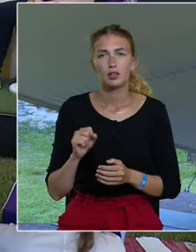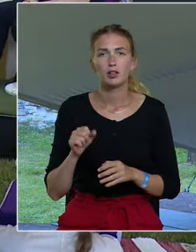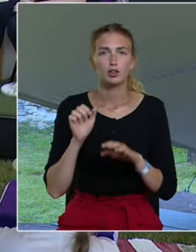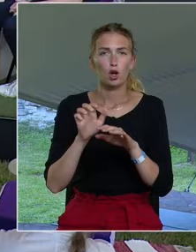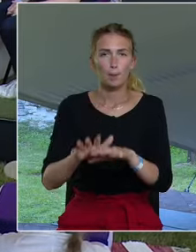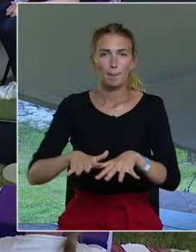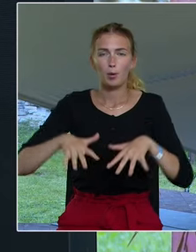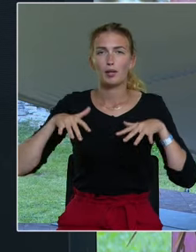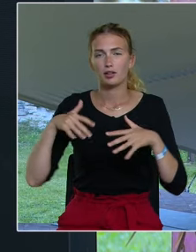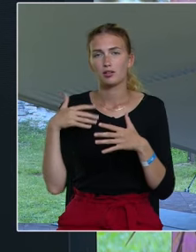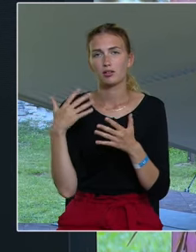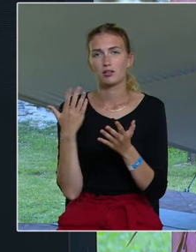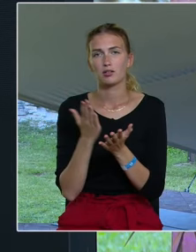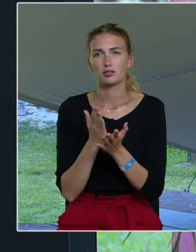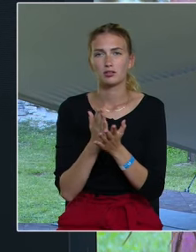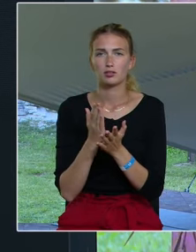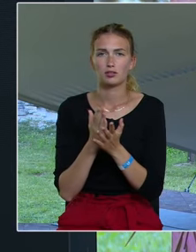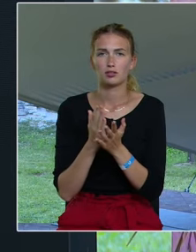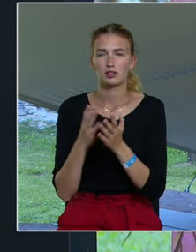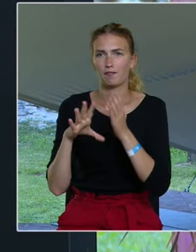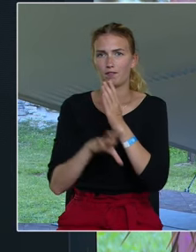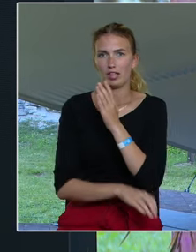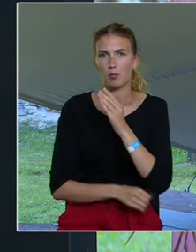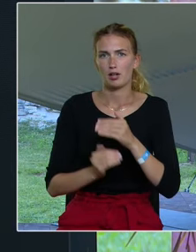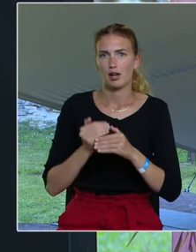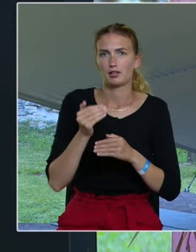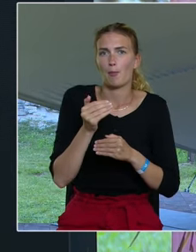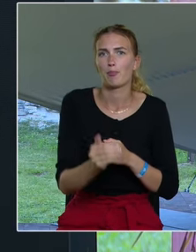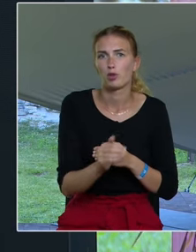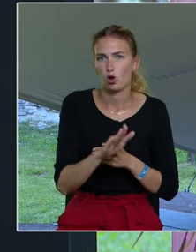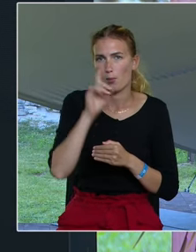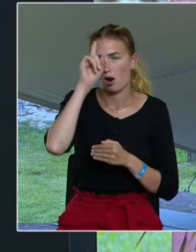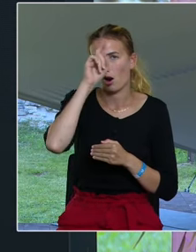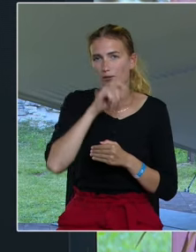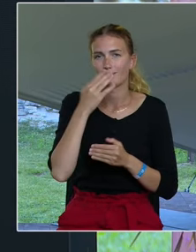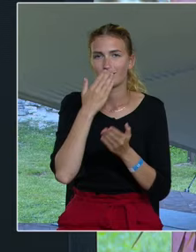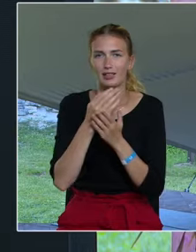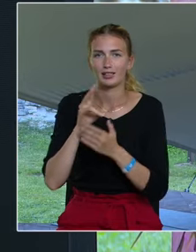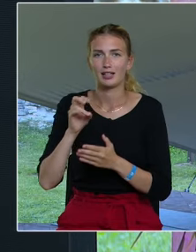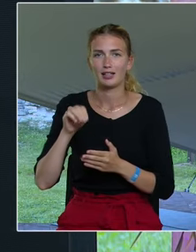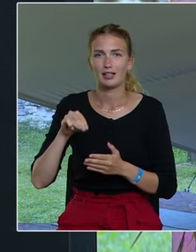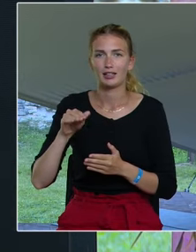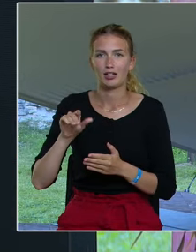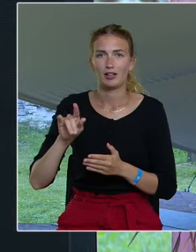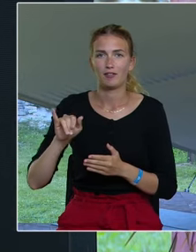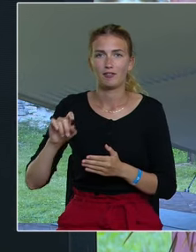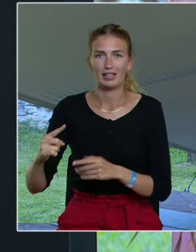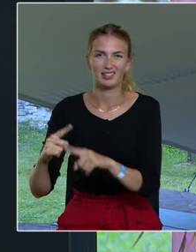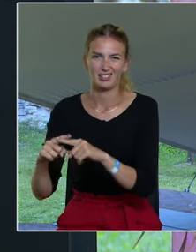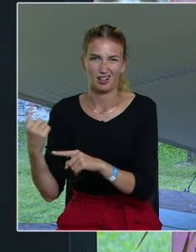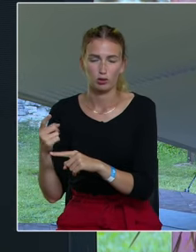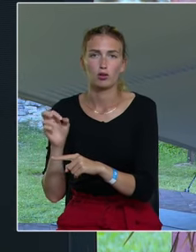been always on the very last step, yeah. whose opinion prior Netflix rarely is